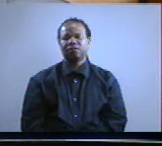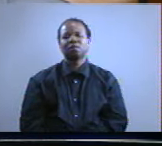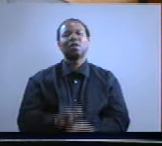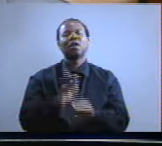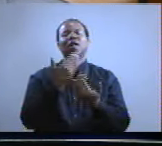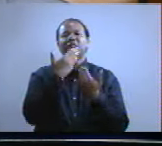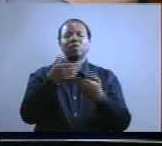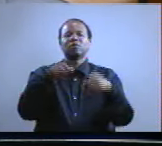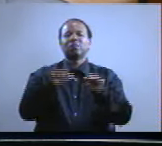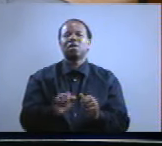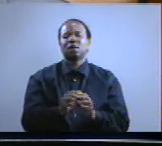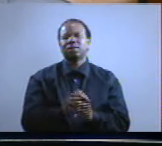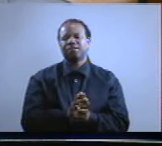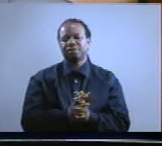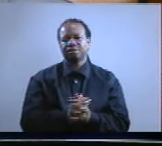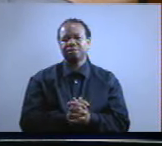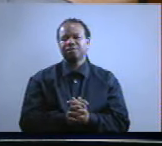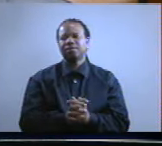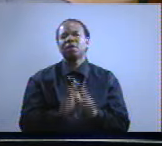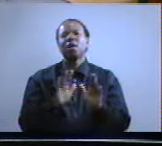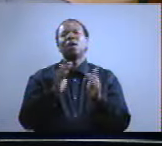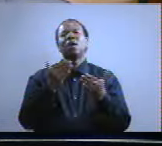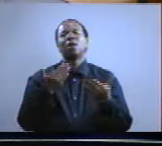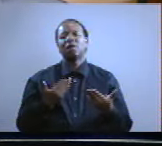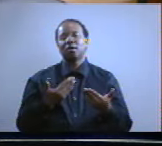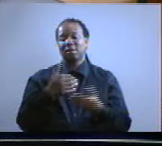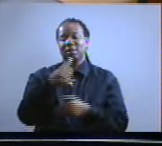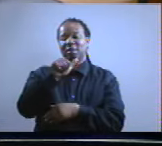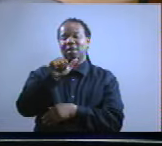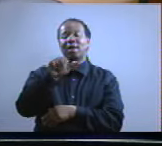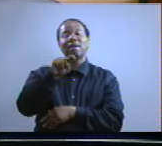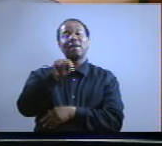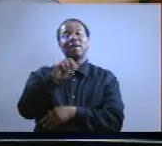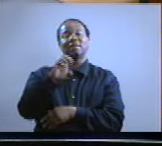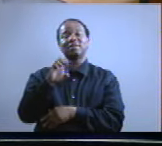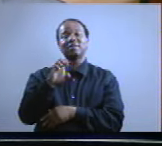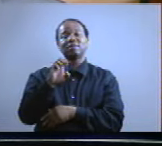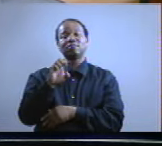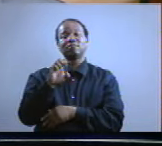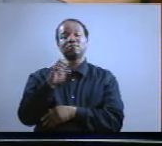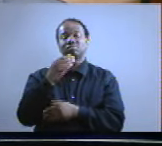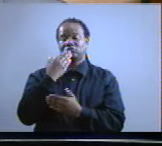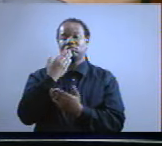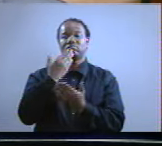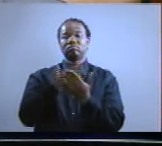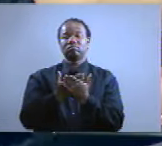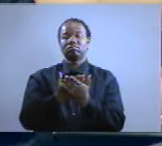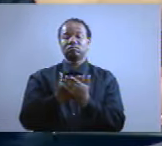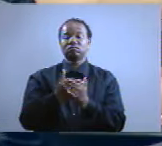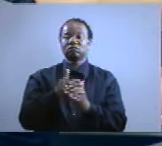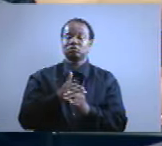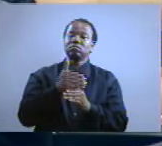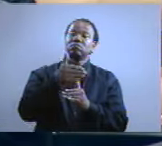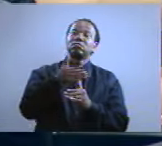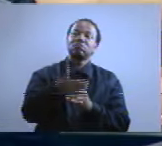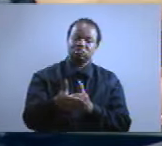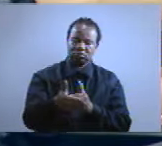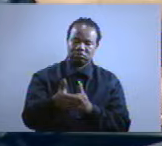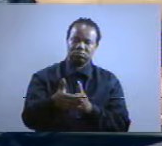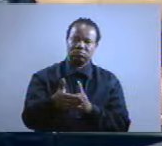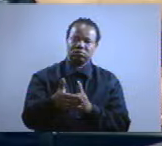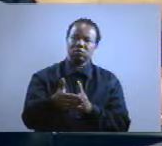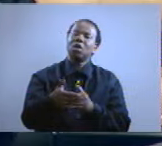Thank you, Speaker. I move on behalf of the ANC that in the next sitting, the House debates mechanisms